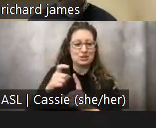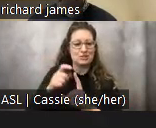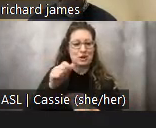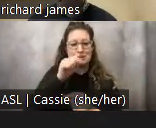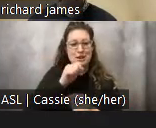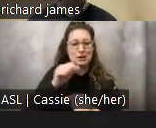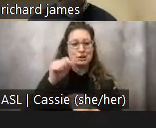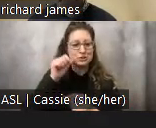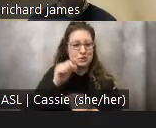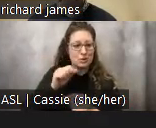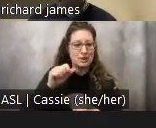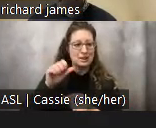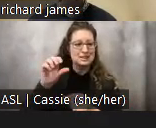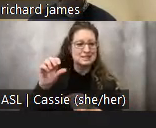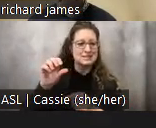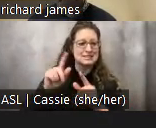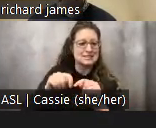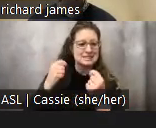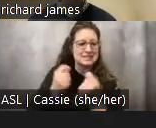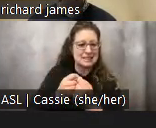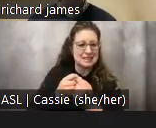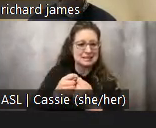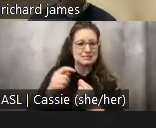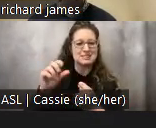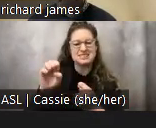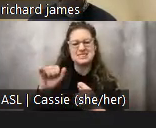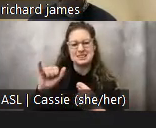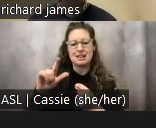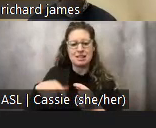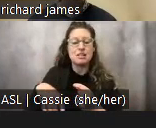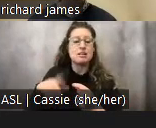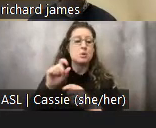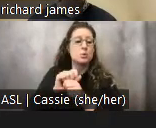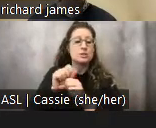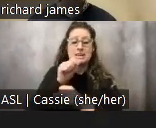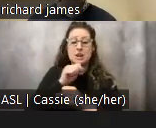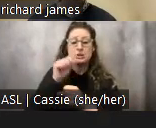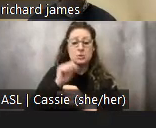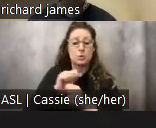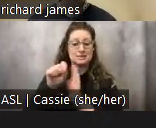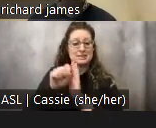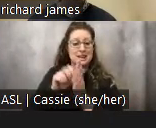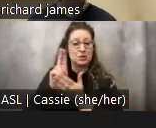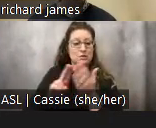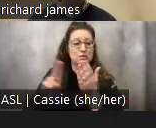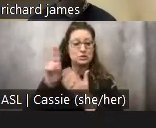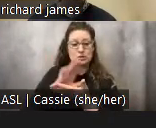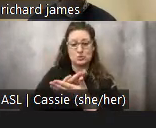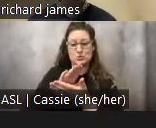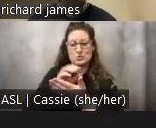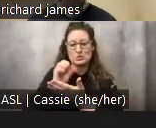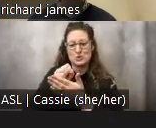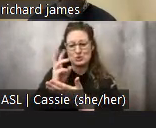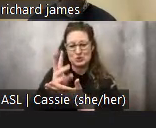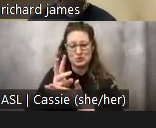and works at the Arizona State University School of Social Work. And Ann will announce today's